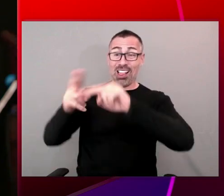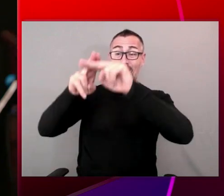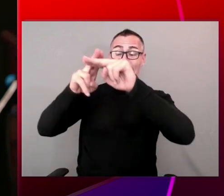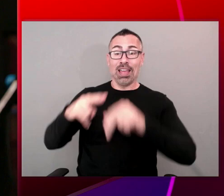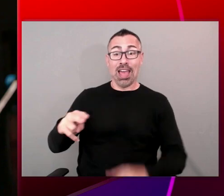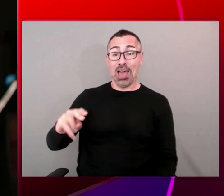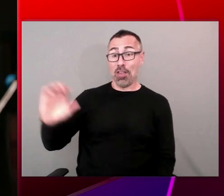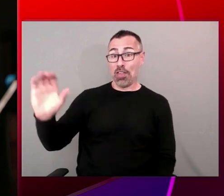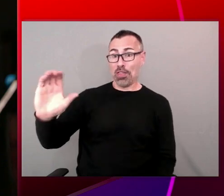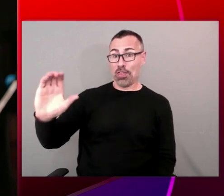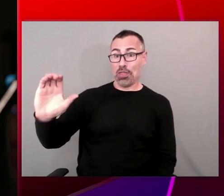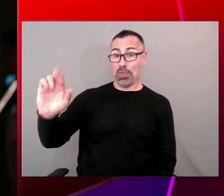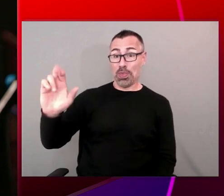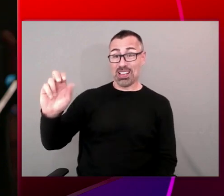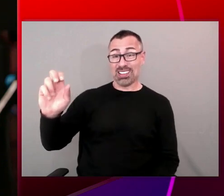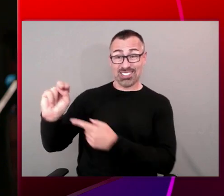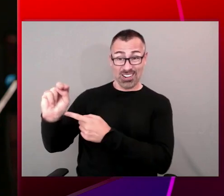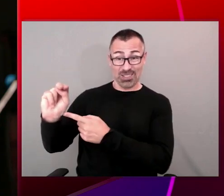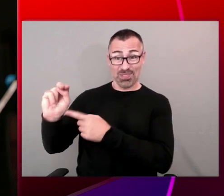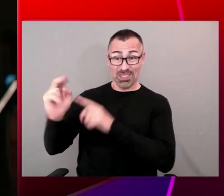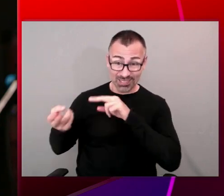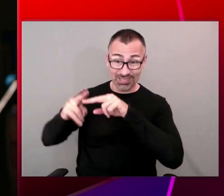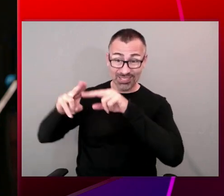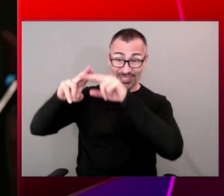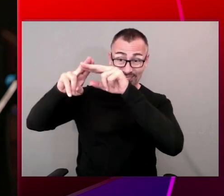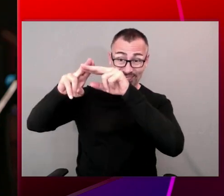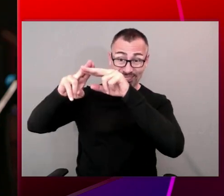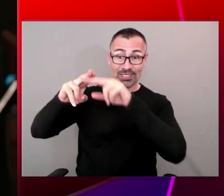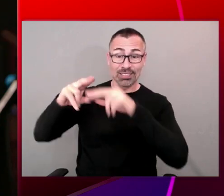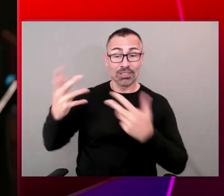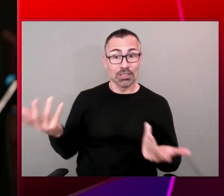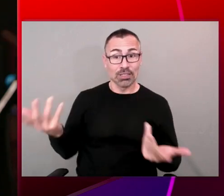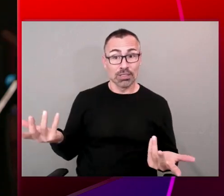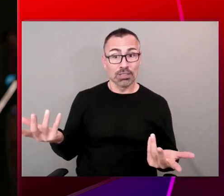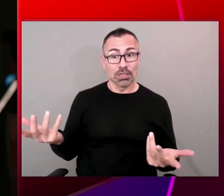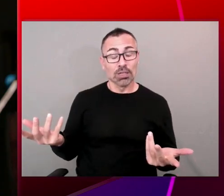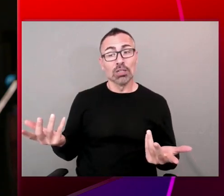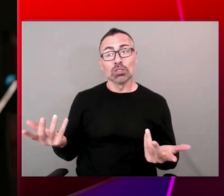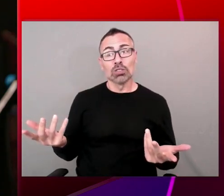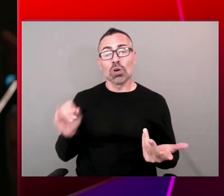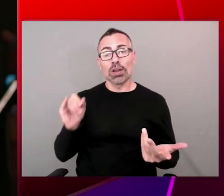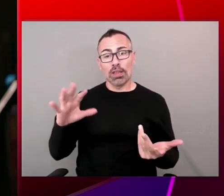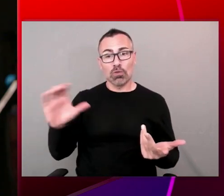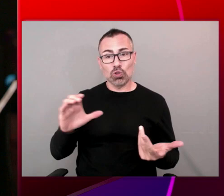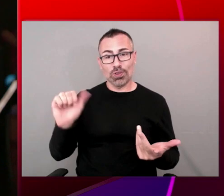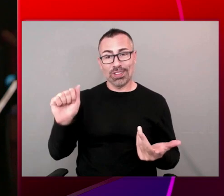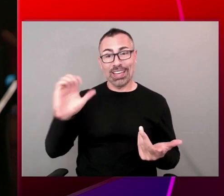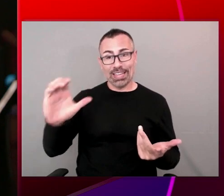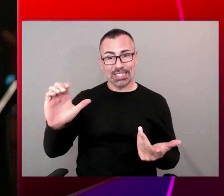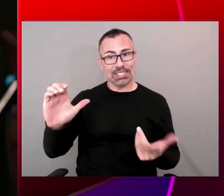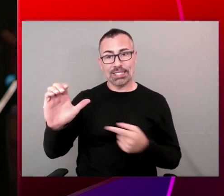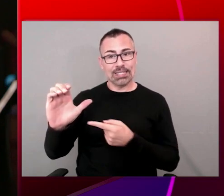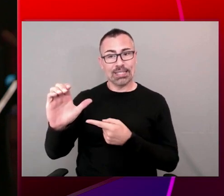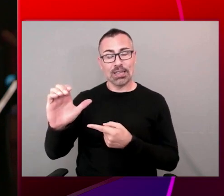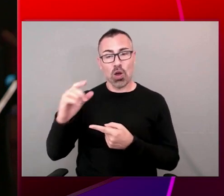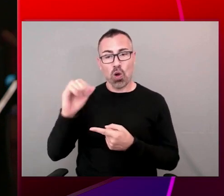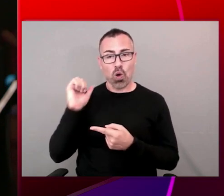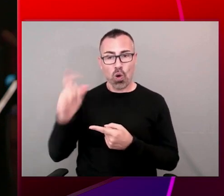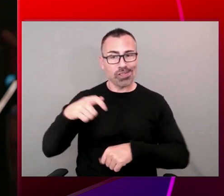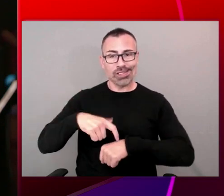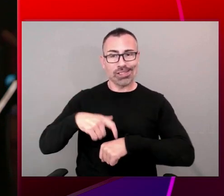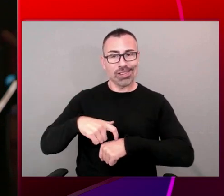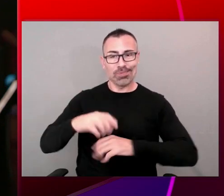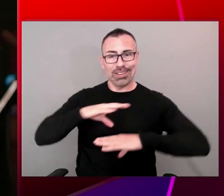just talked about, renewable energy and carbon, those get a lot harder to meet if we do that air conditioning approach all the time. So